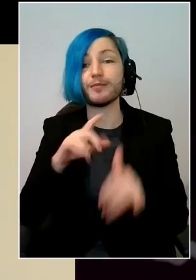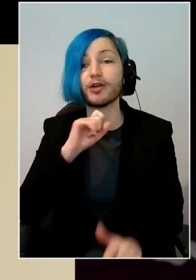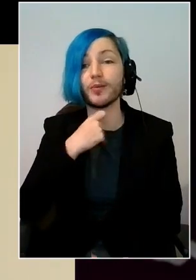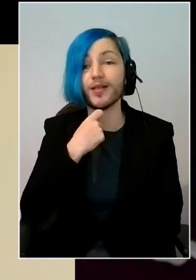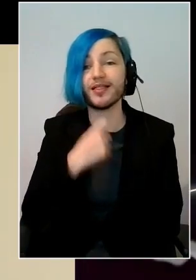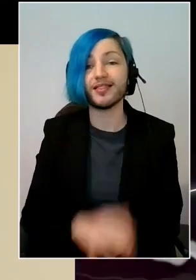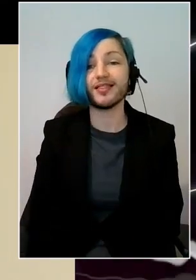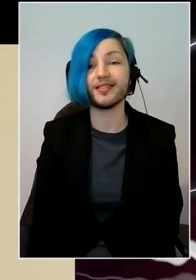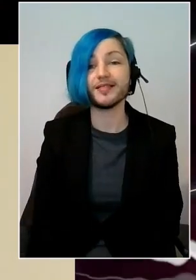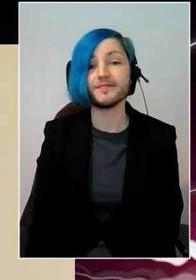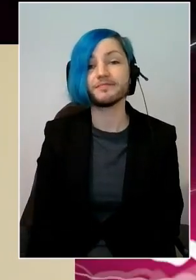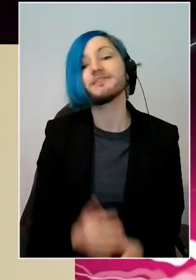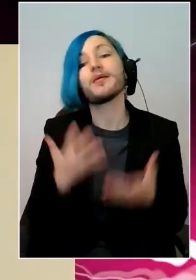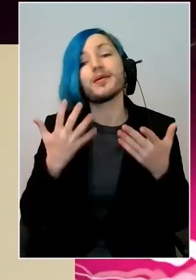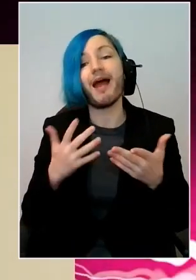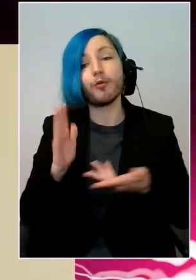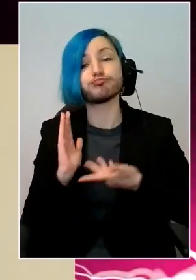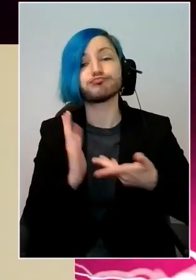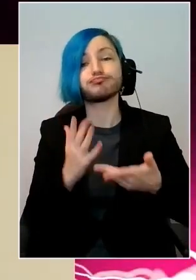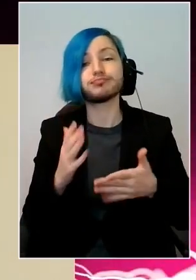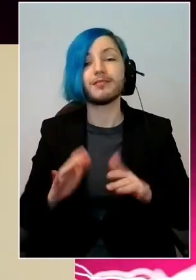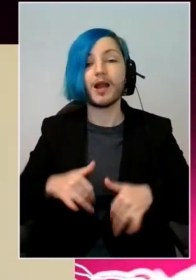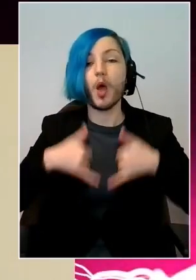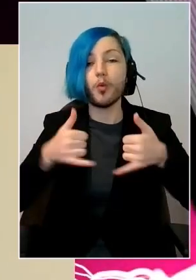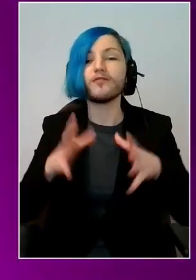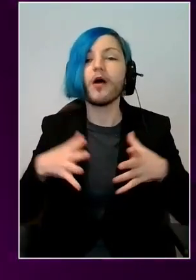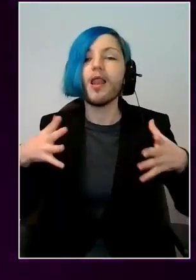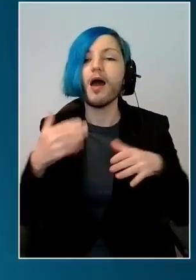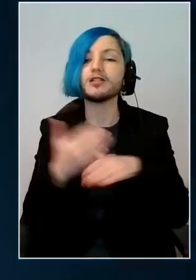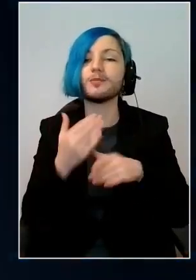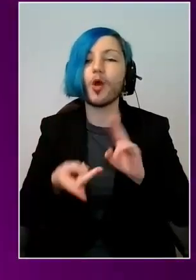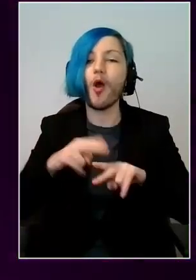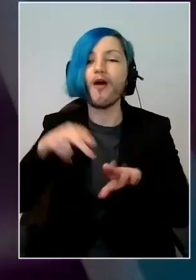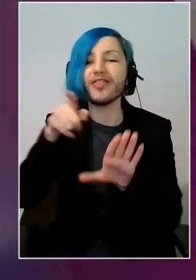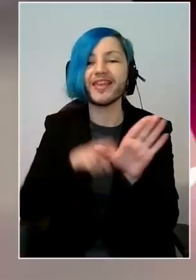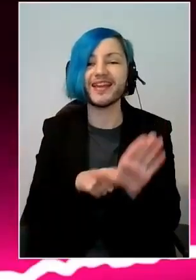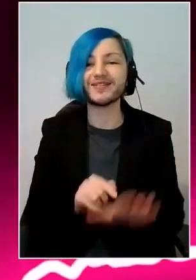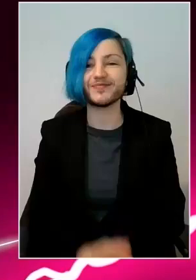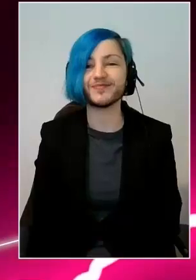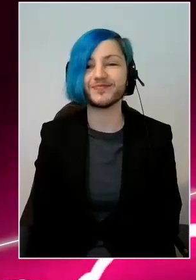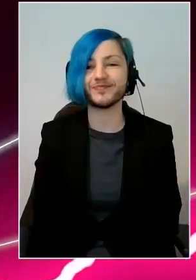We will now present the award for the Large Employer of the Year.